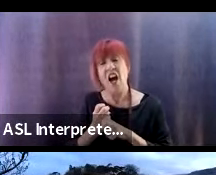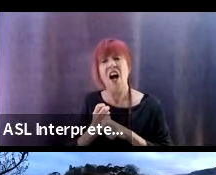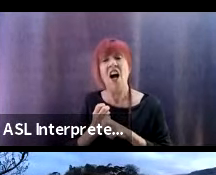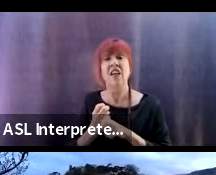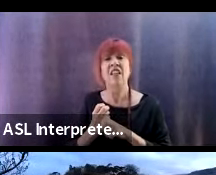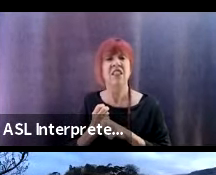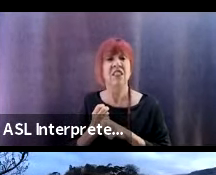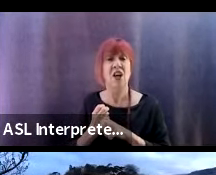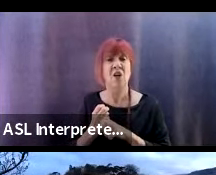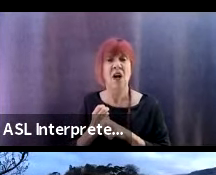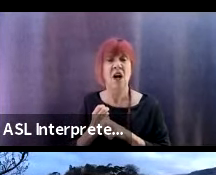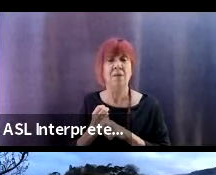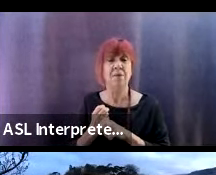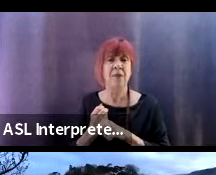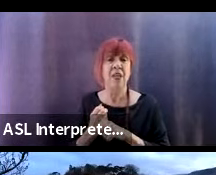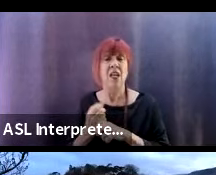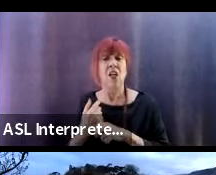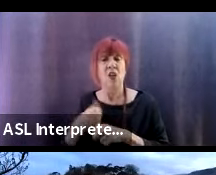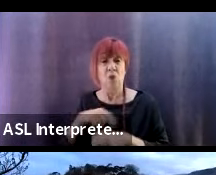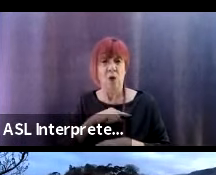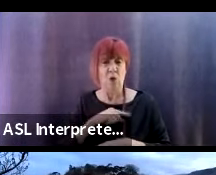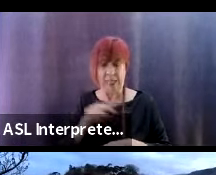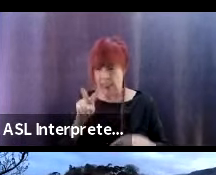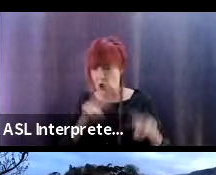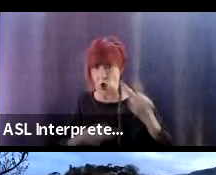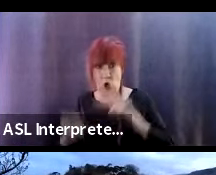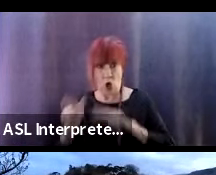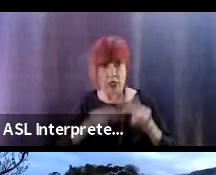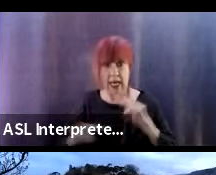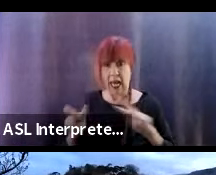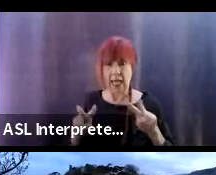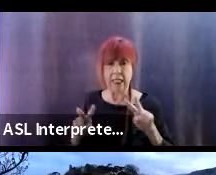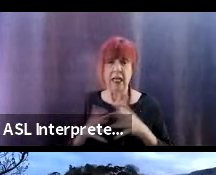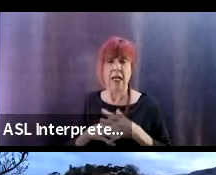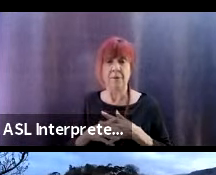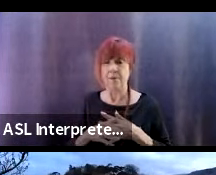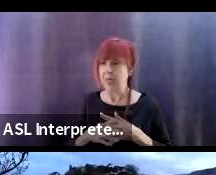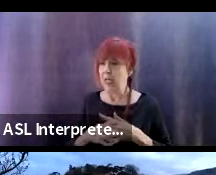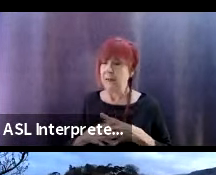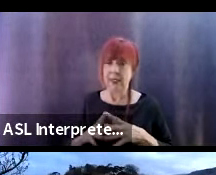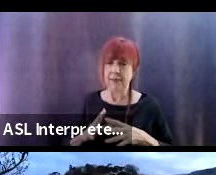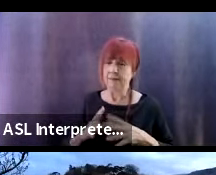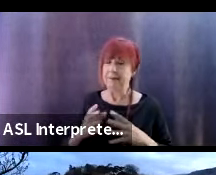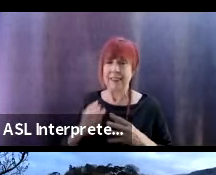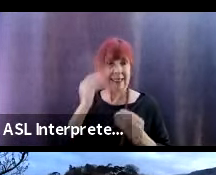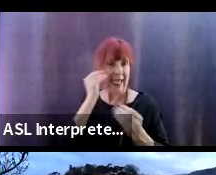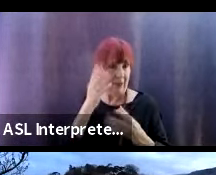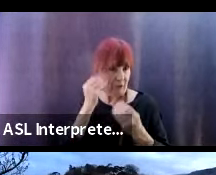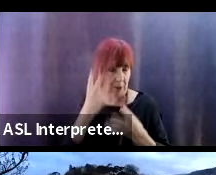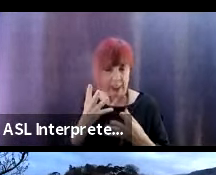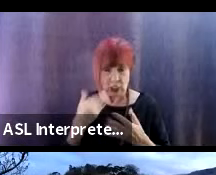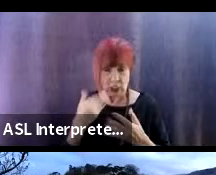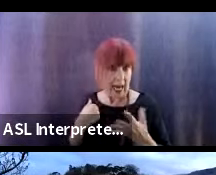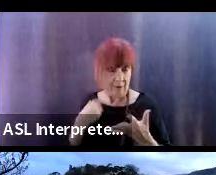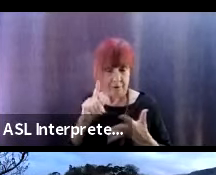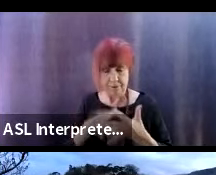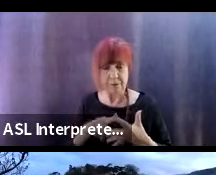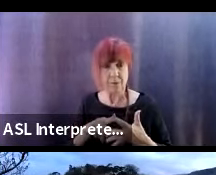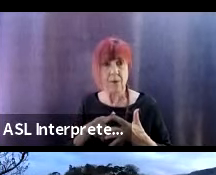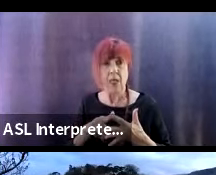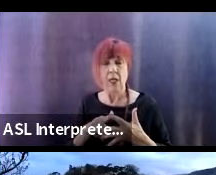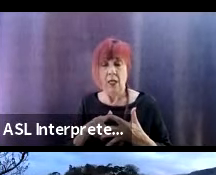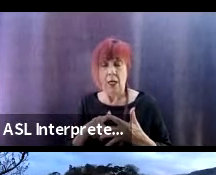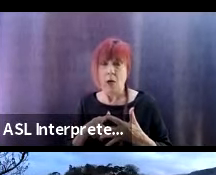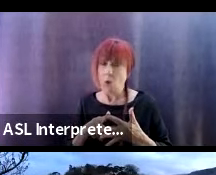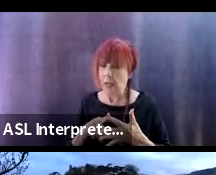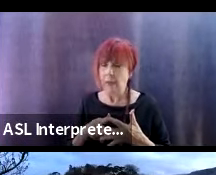to correct me, but, when we look at what the concrete information we have, right? So we have what's being said and what we hope is true